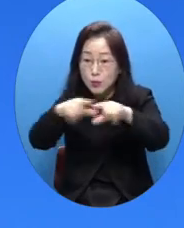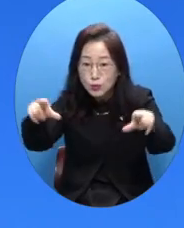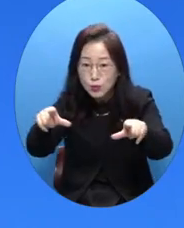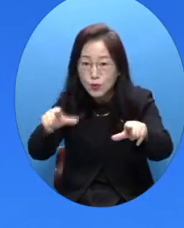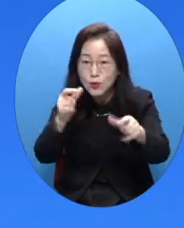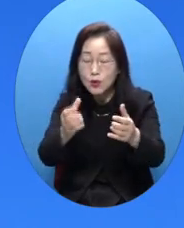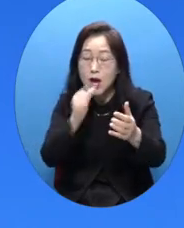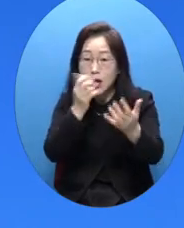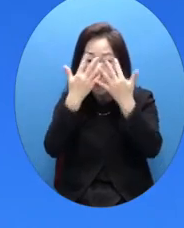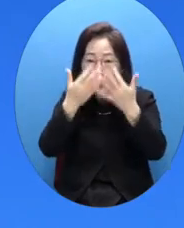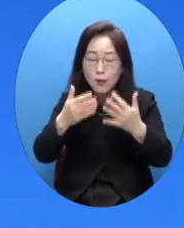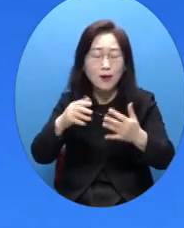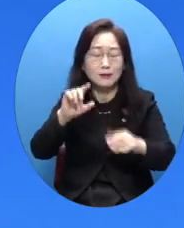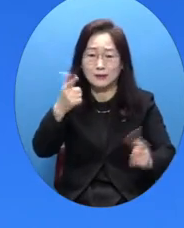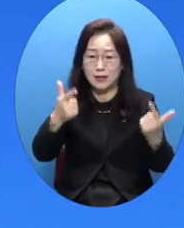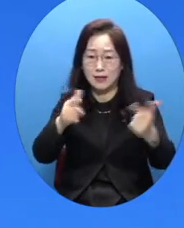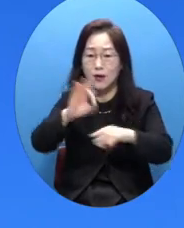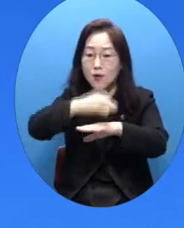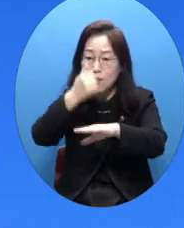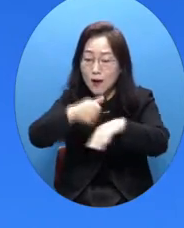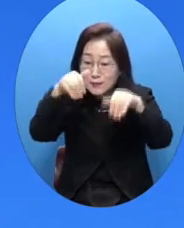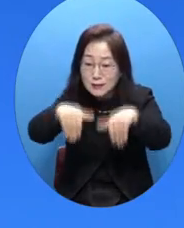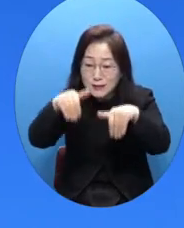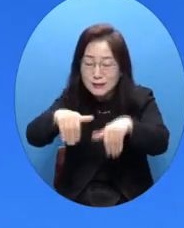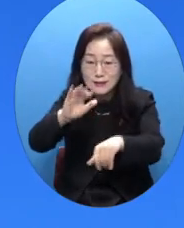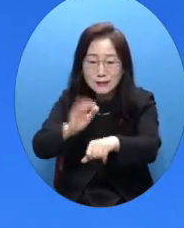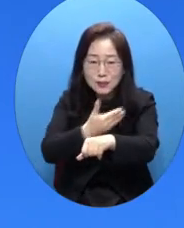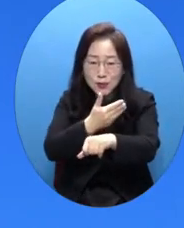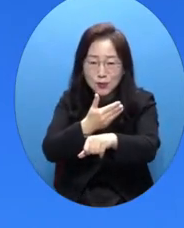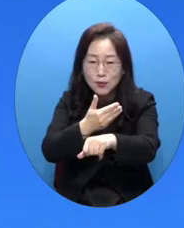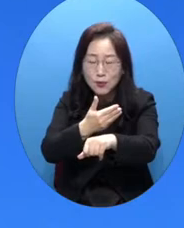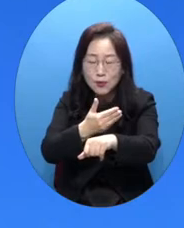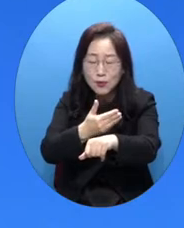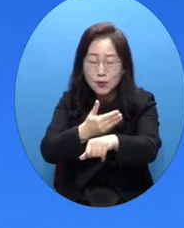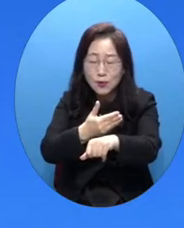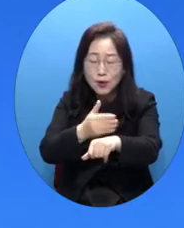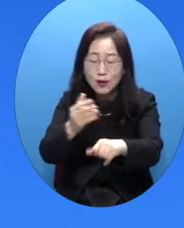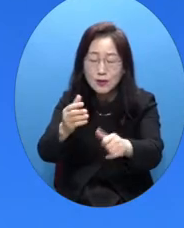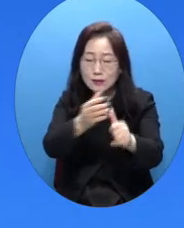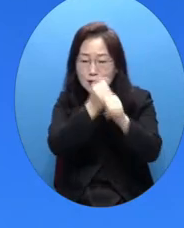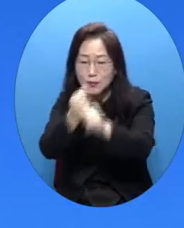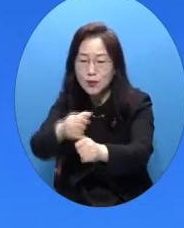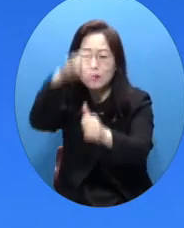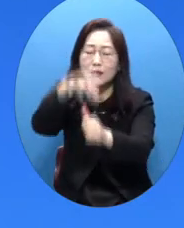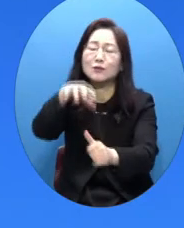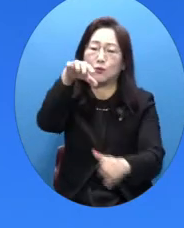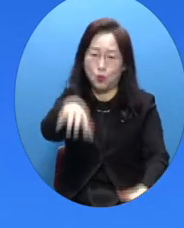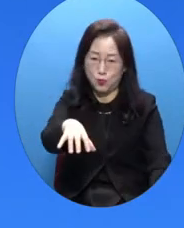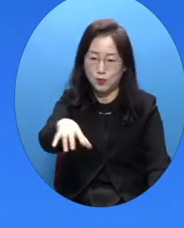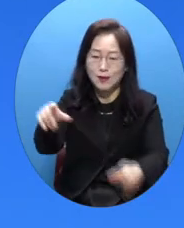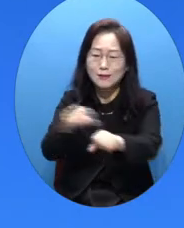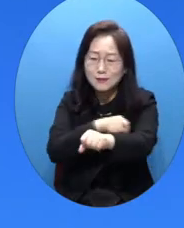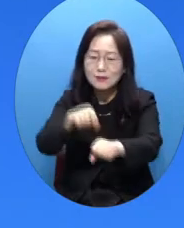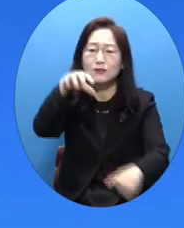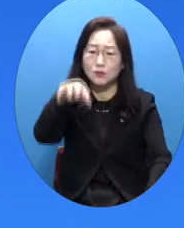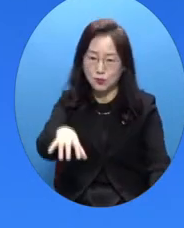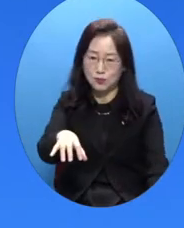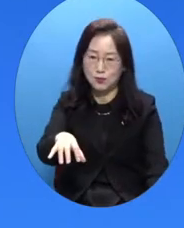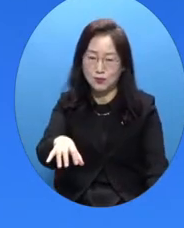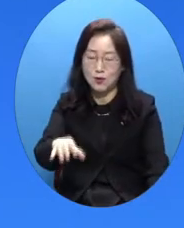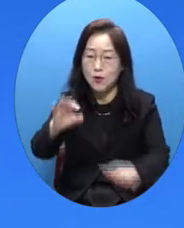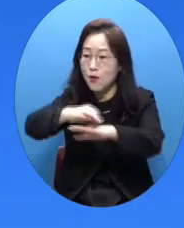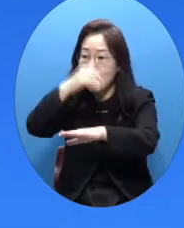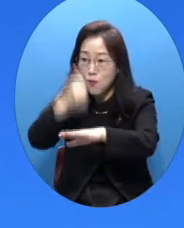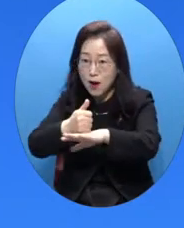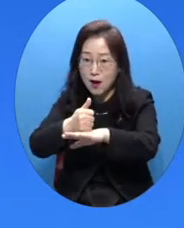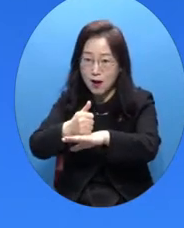it wasn't just an ordinary prison it was a presence the king's prisoners were confined there was a special